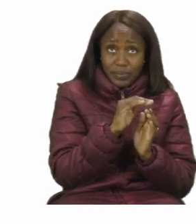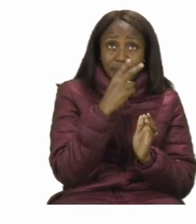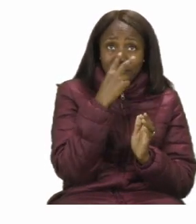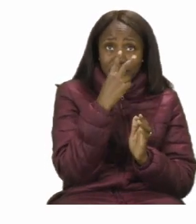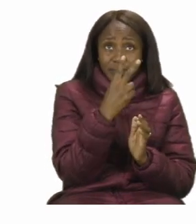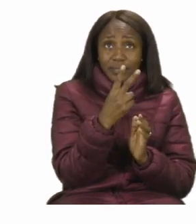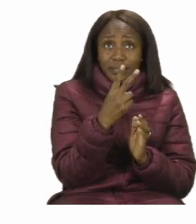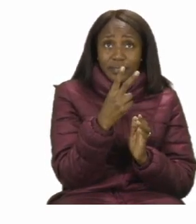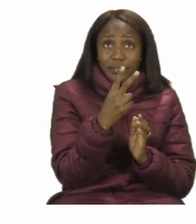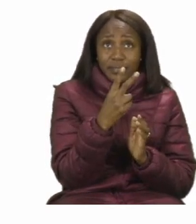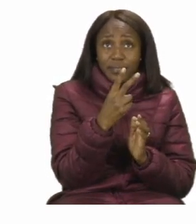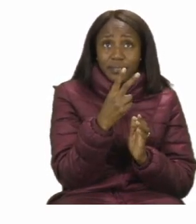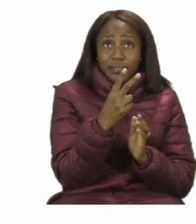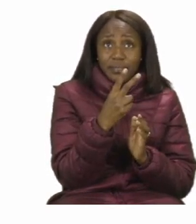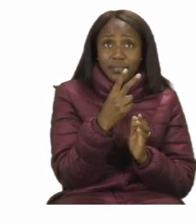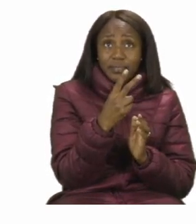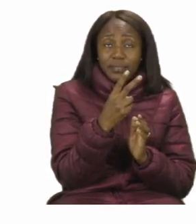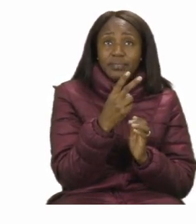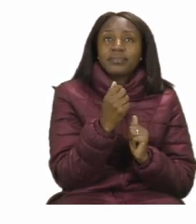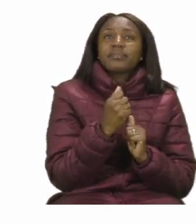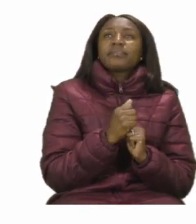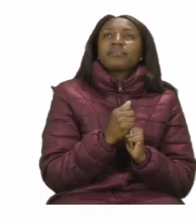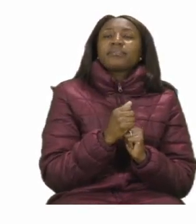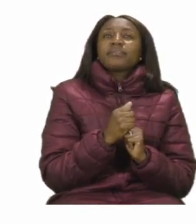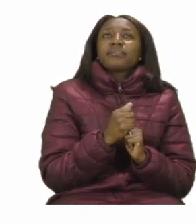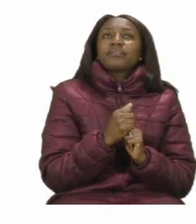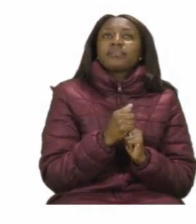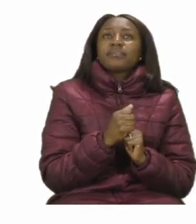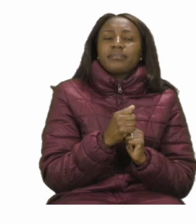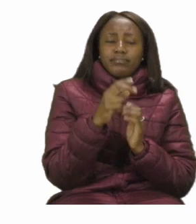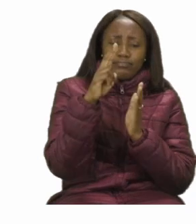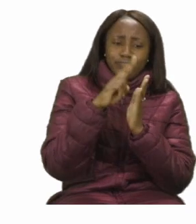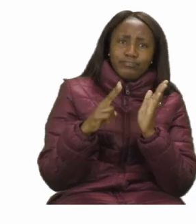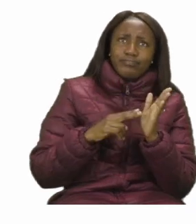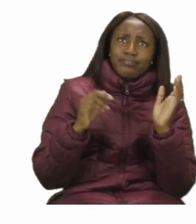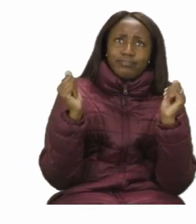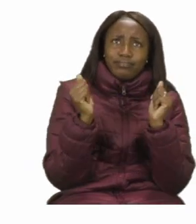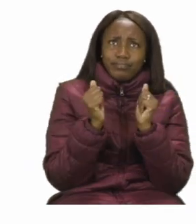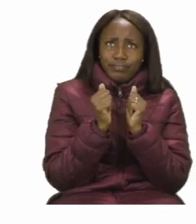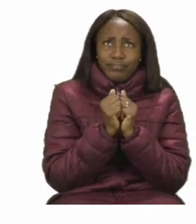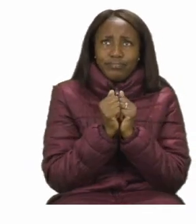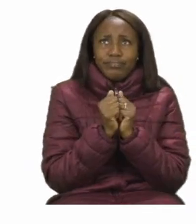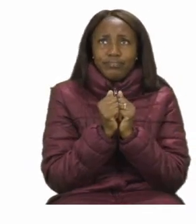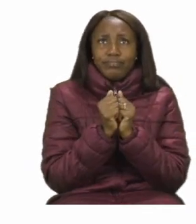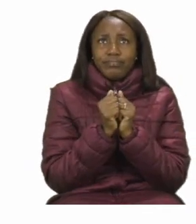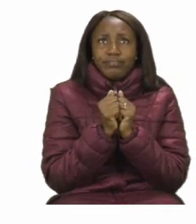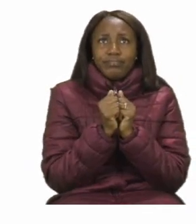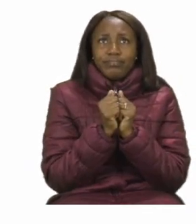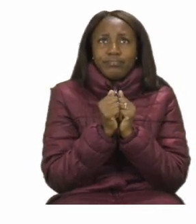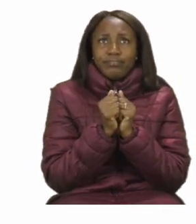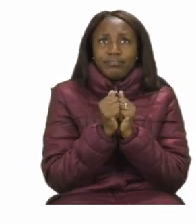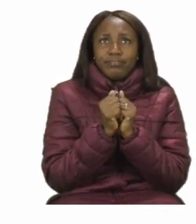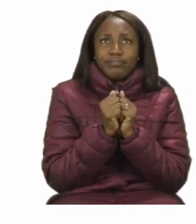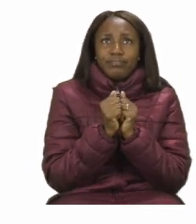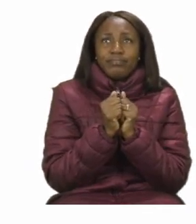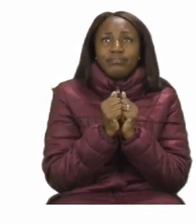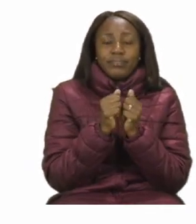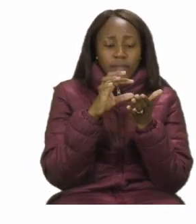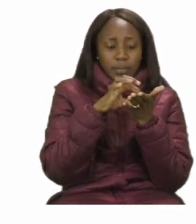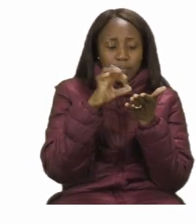those words? Now, let's all read the words together.